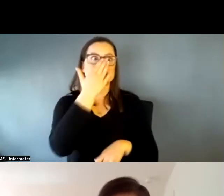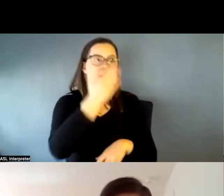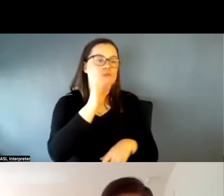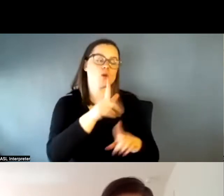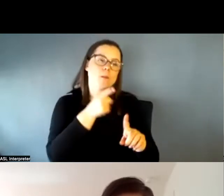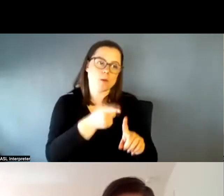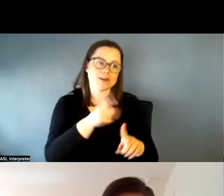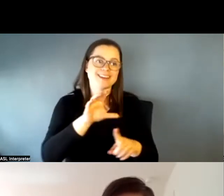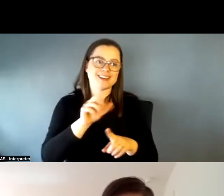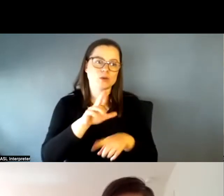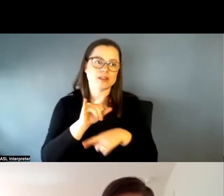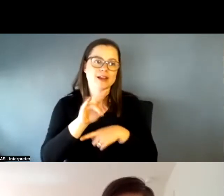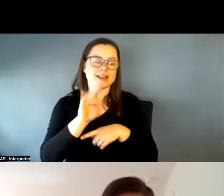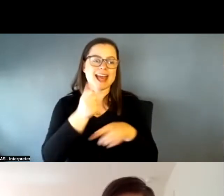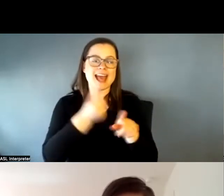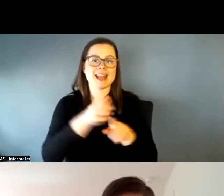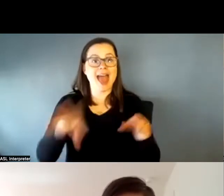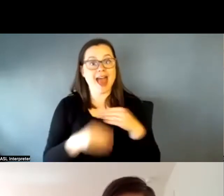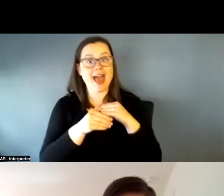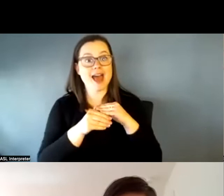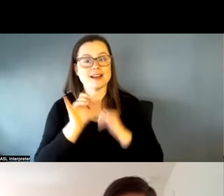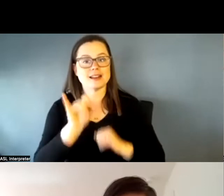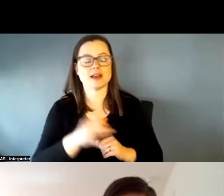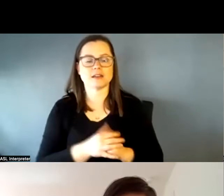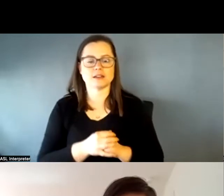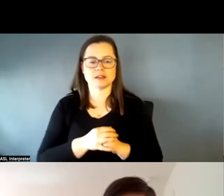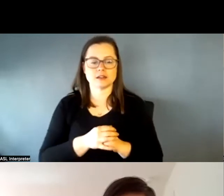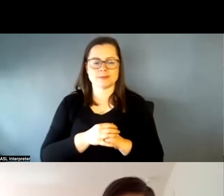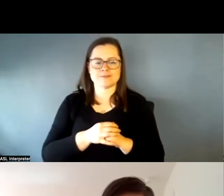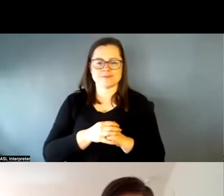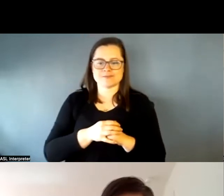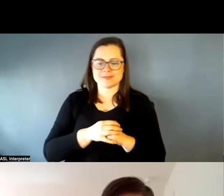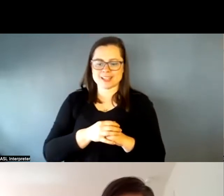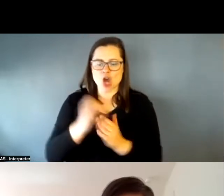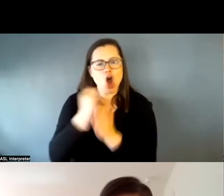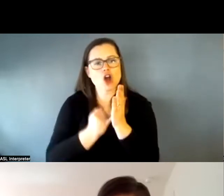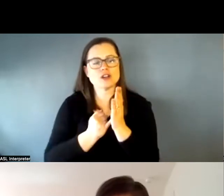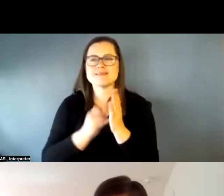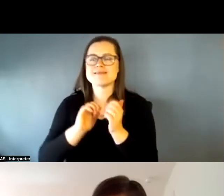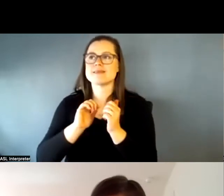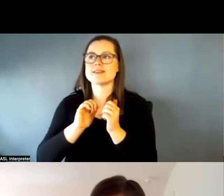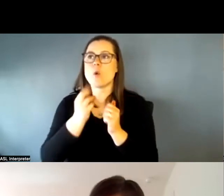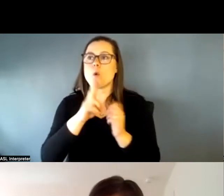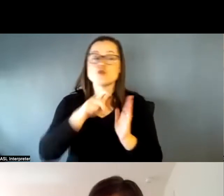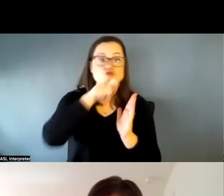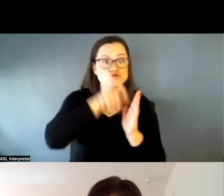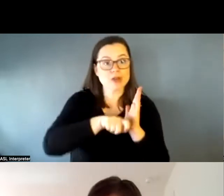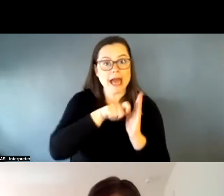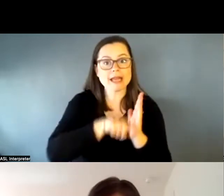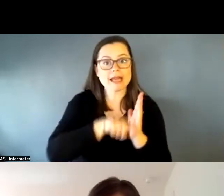Caroline, how can we think about art or the written or spoken